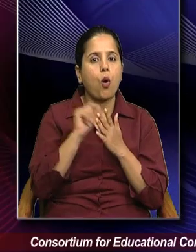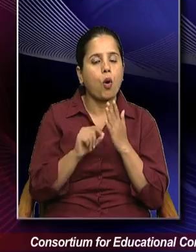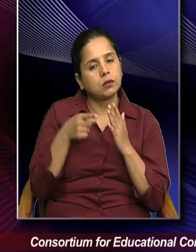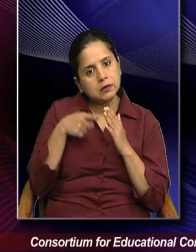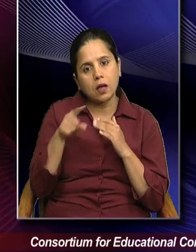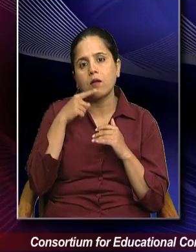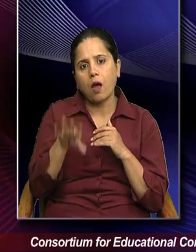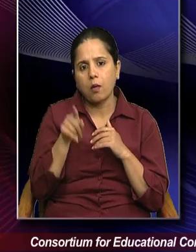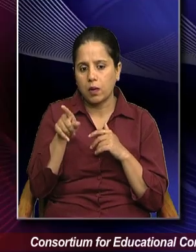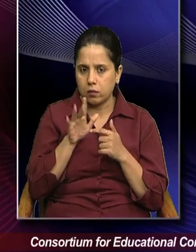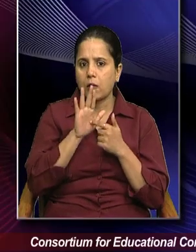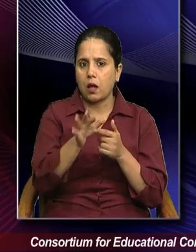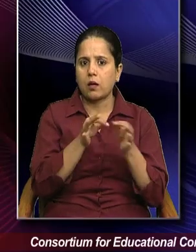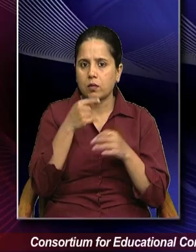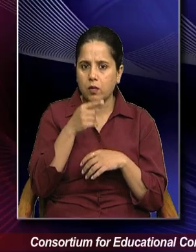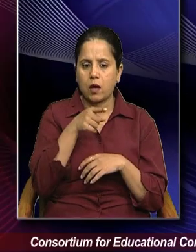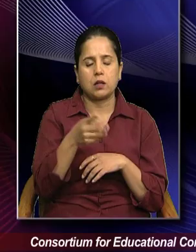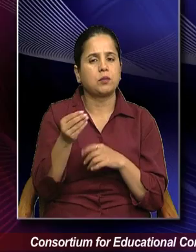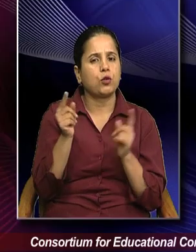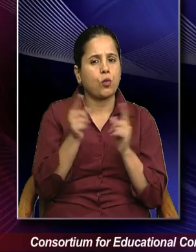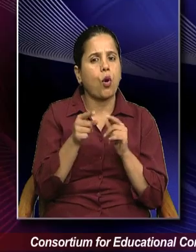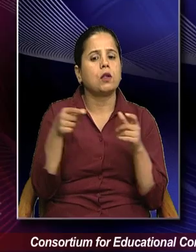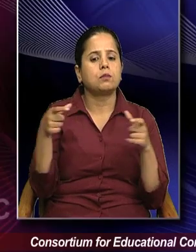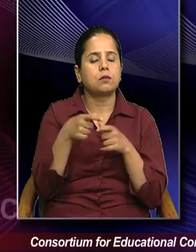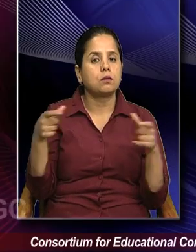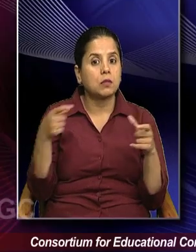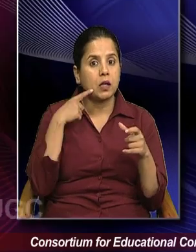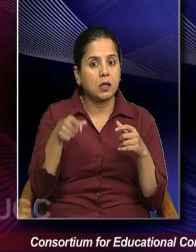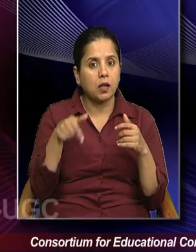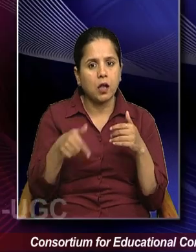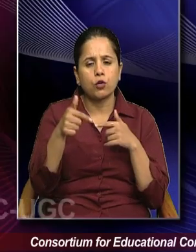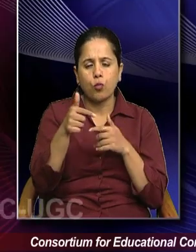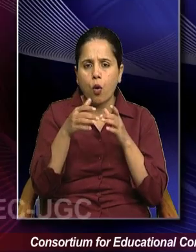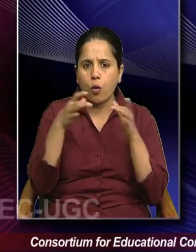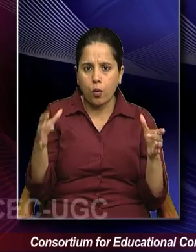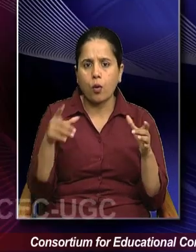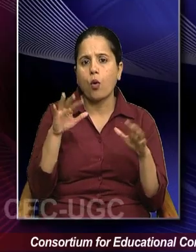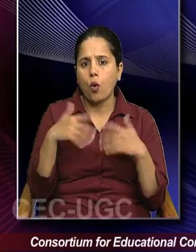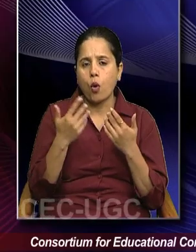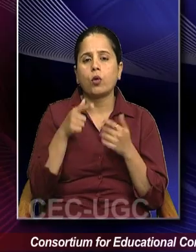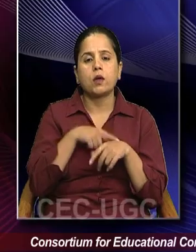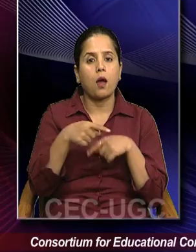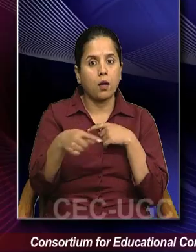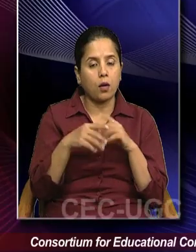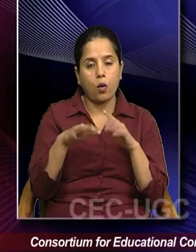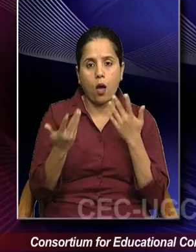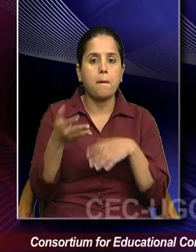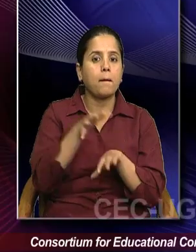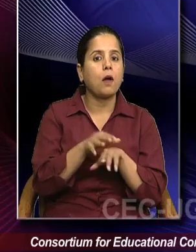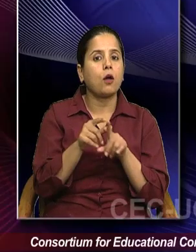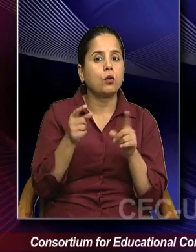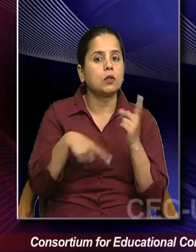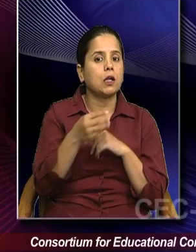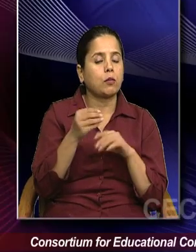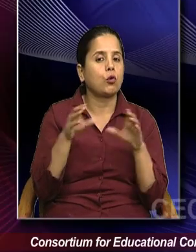themselves point out, such as a small sample size, a short study duration, or that the result apply on to a